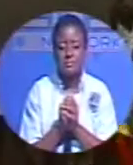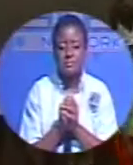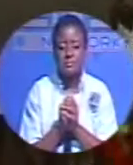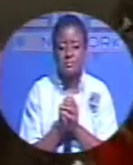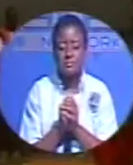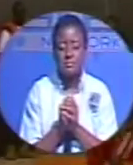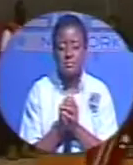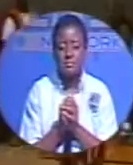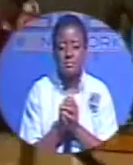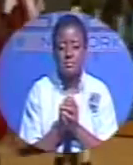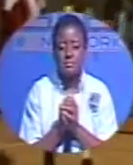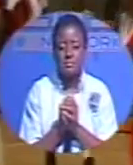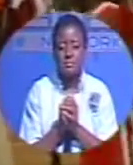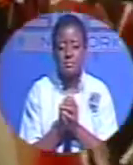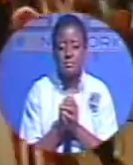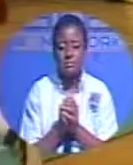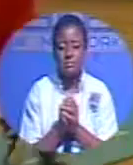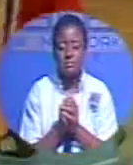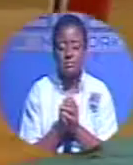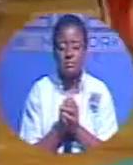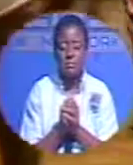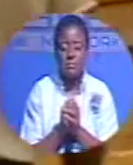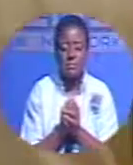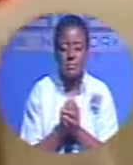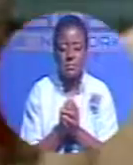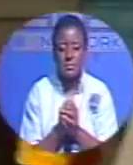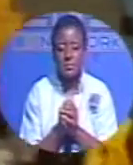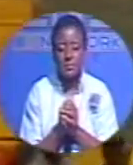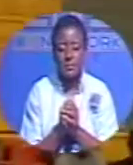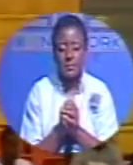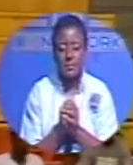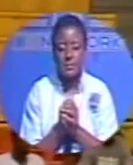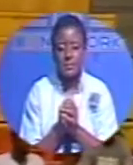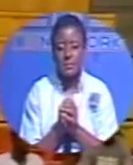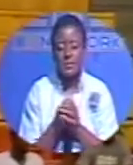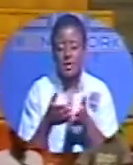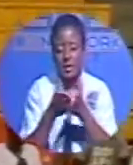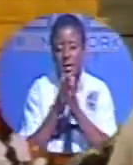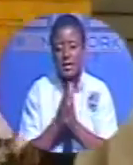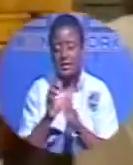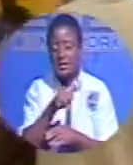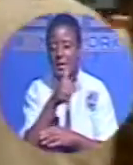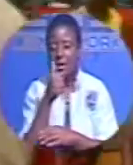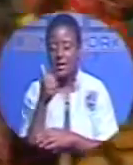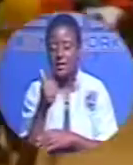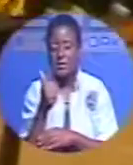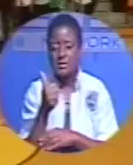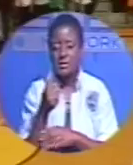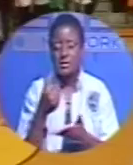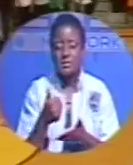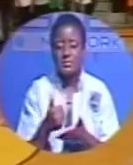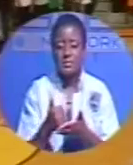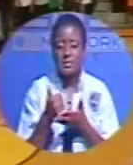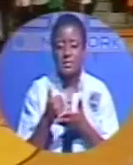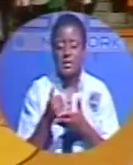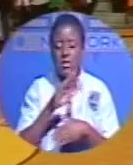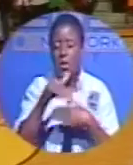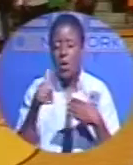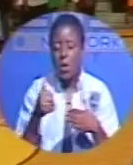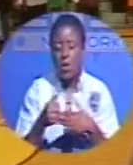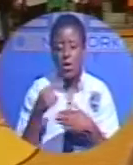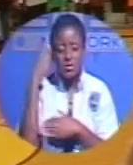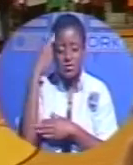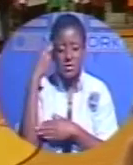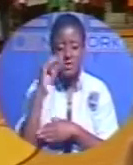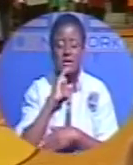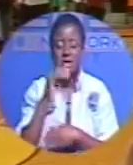non-New Providence-based team at this year's Classic, he made this appeal to others in order to make this a truly national event. The whole purpose is peace on the